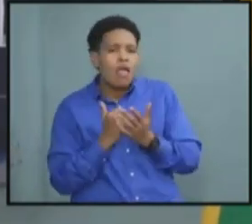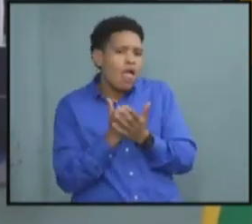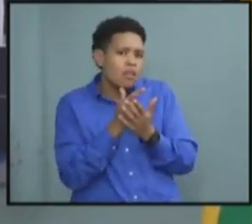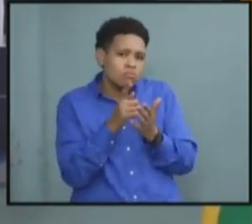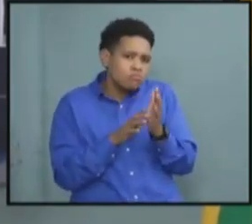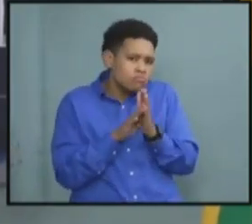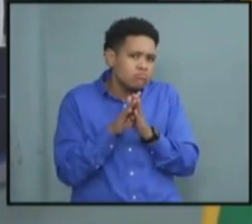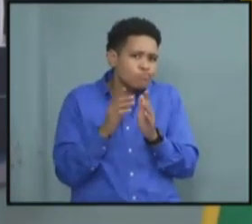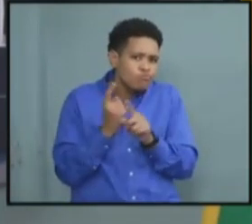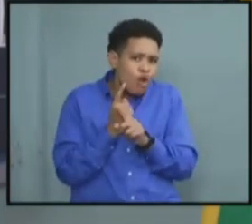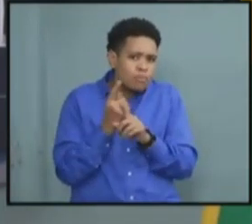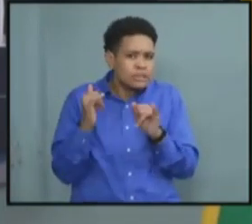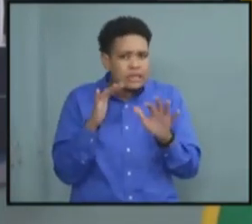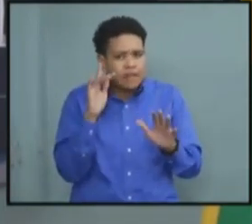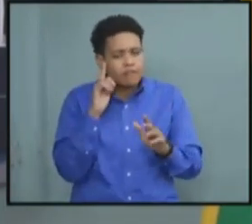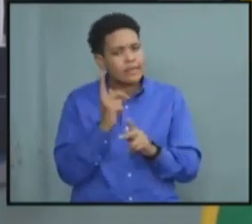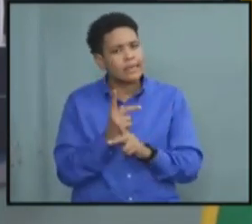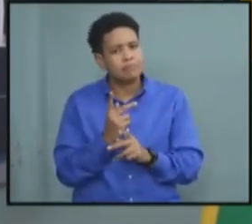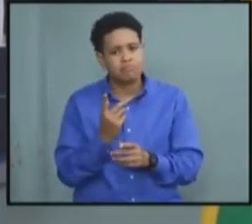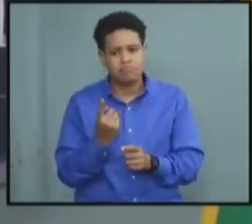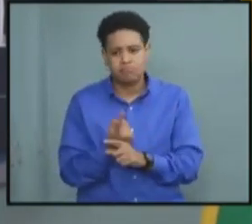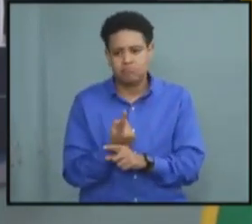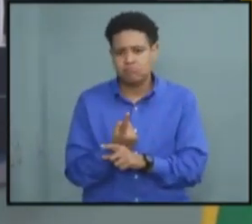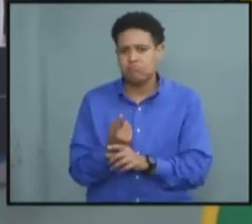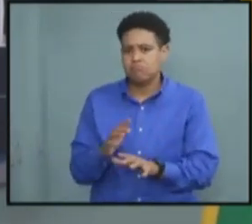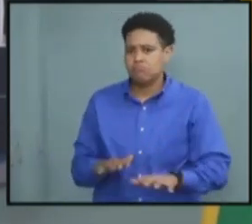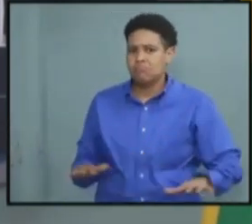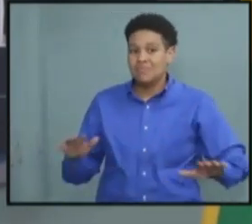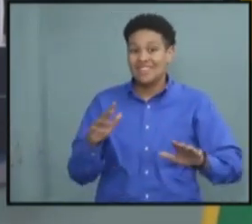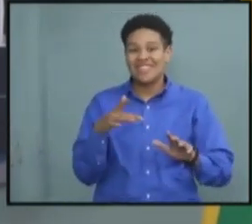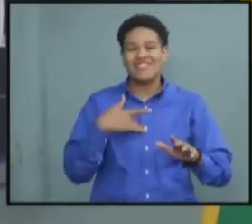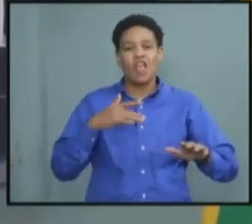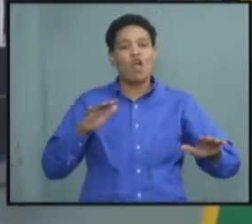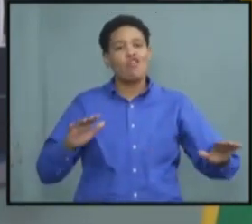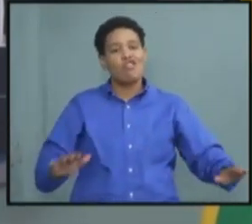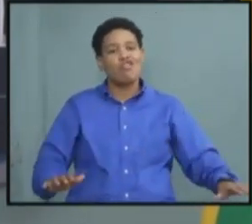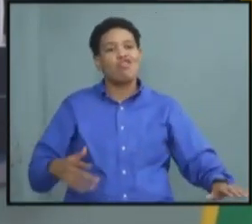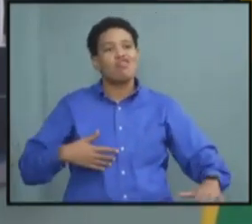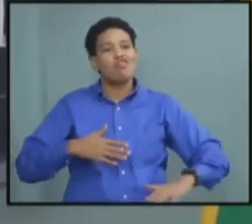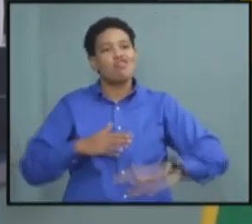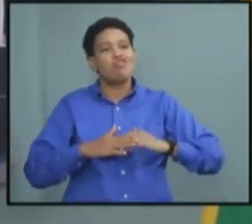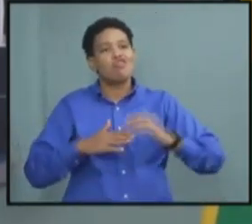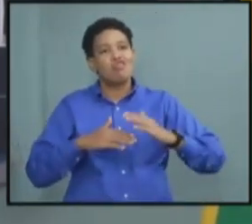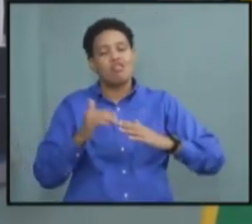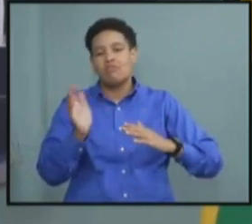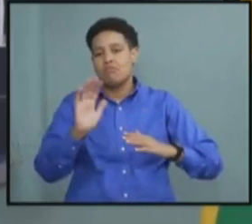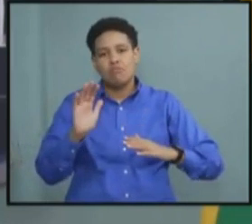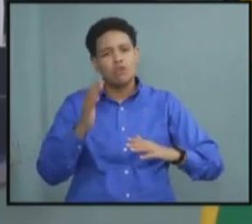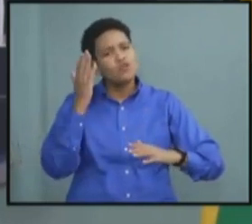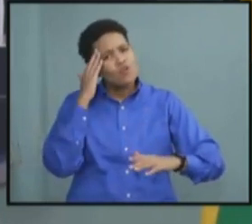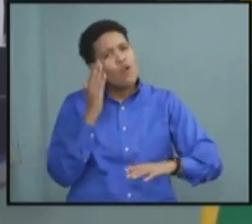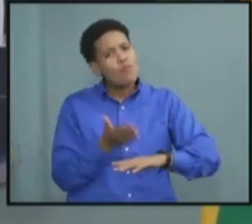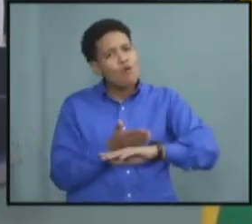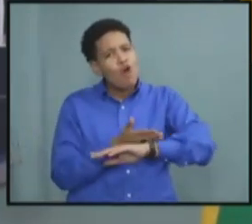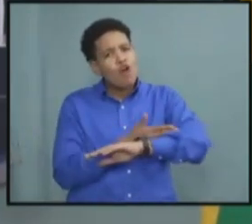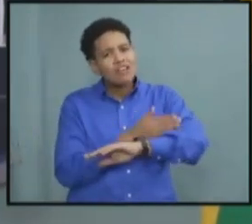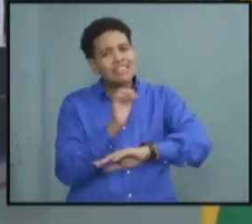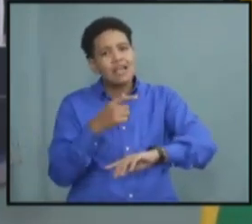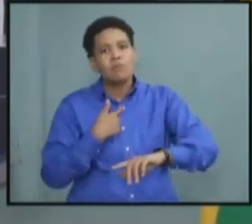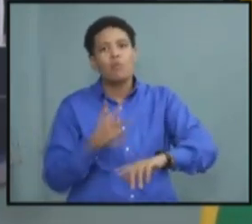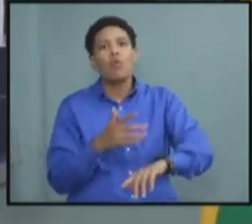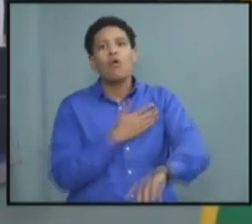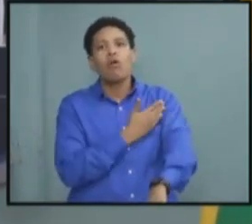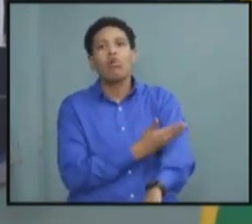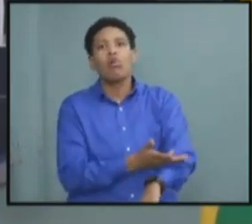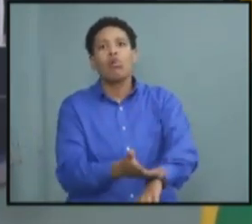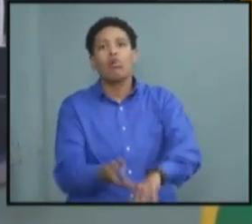standards. One of the things we cannot do is to get complacent, even though we are making progress. We do not want to fall back